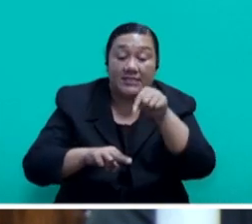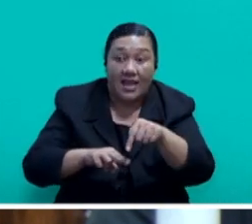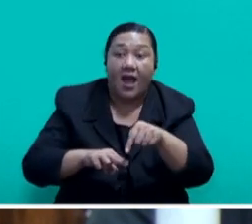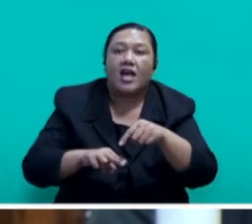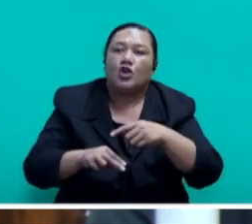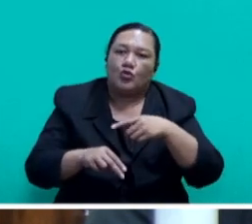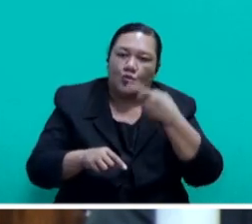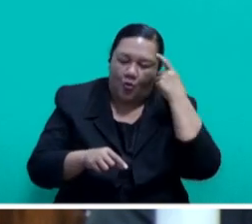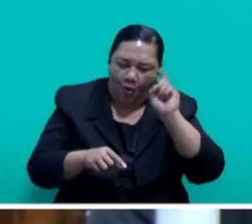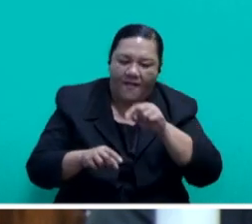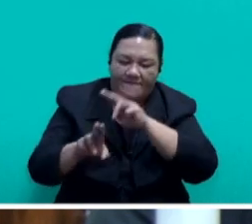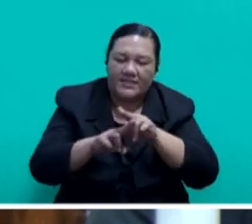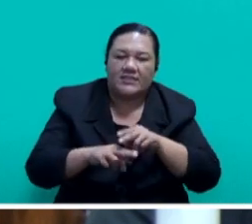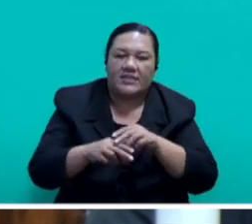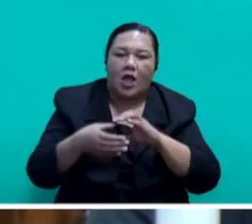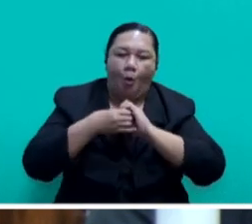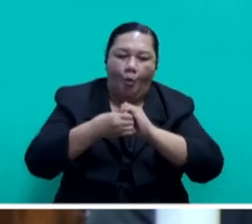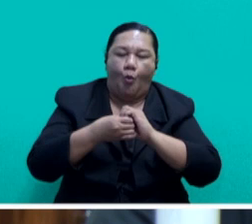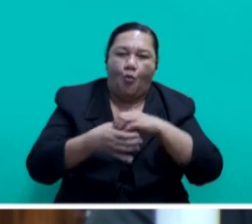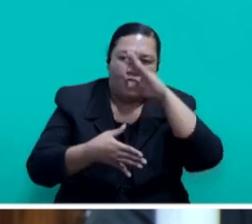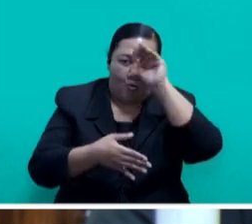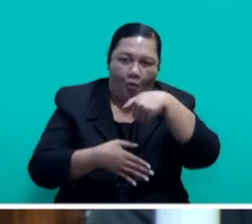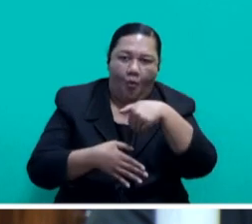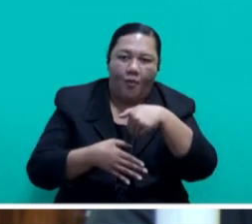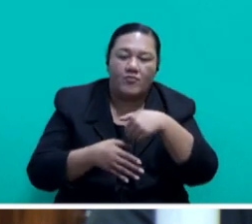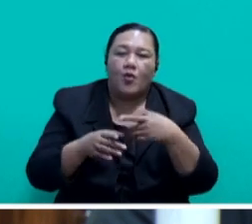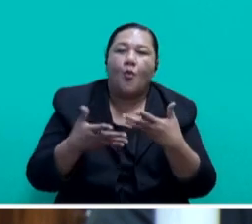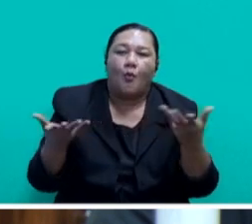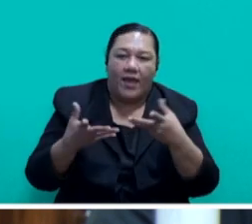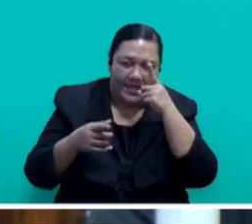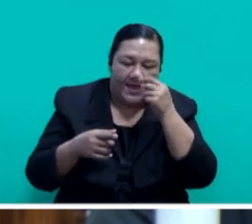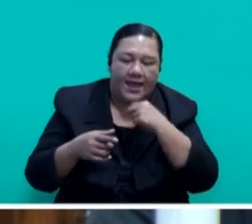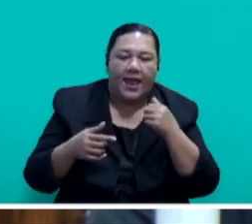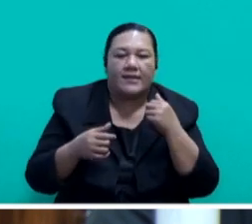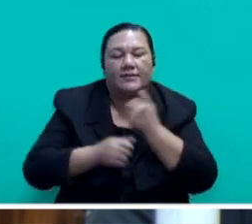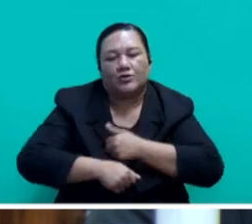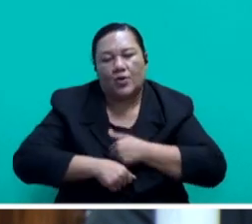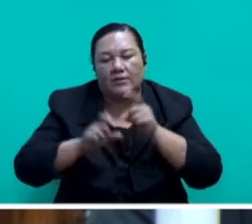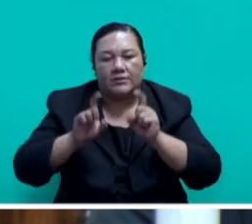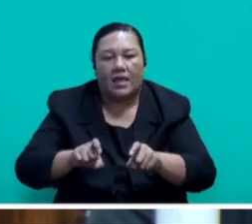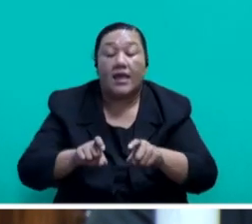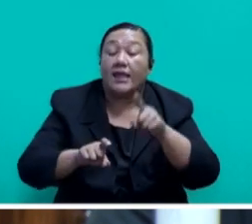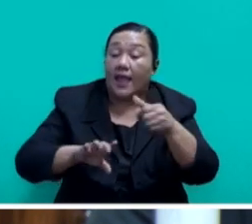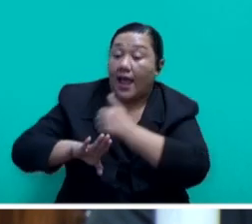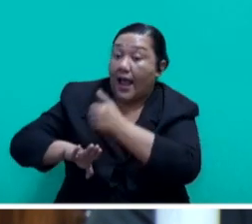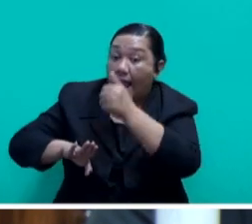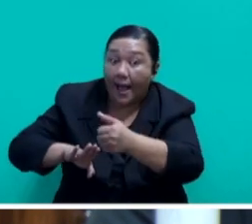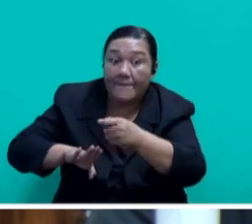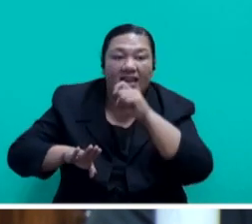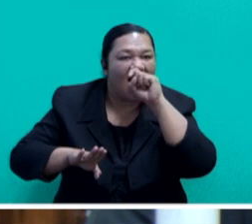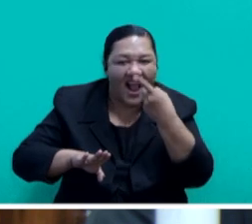Mr. Speaker, sir, the shortage of housing in our country is not solely the result of one government's action, but rather